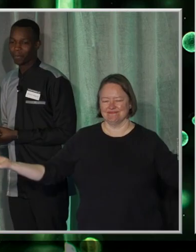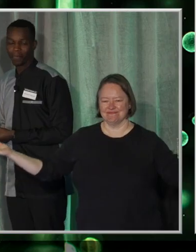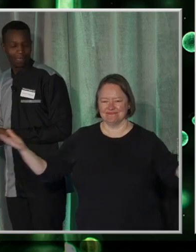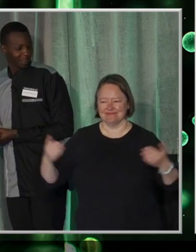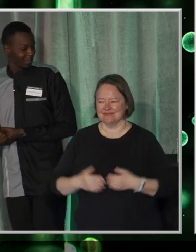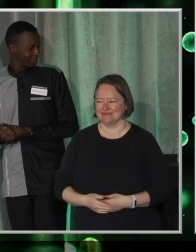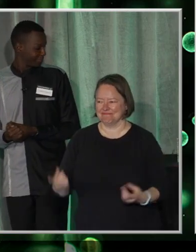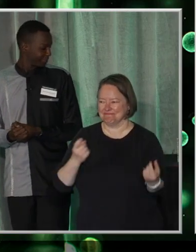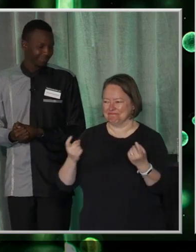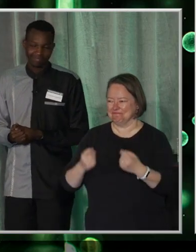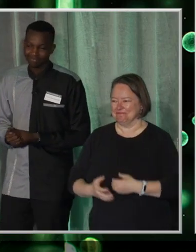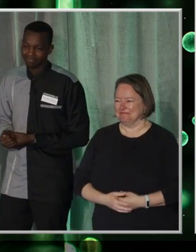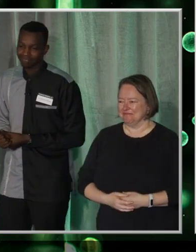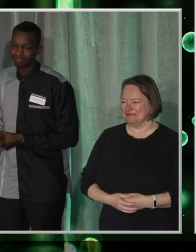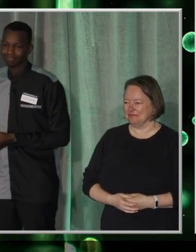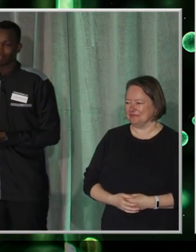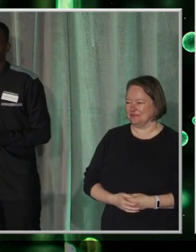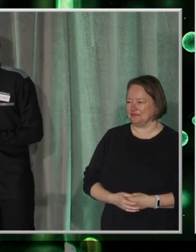it away.